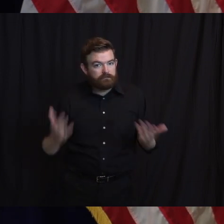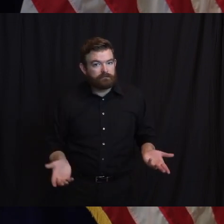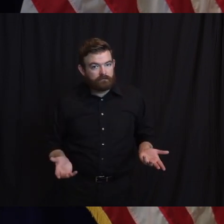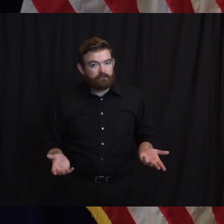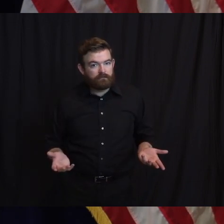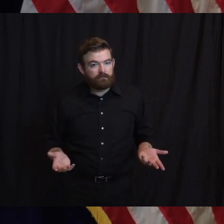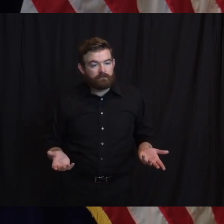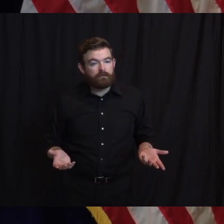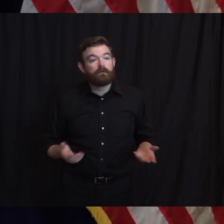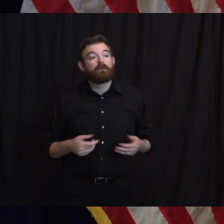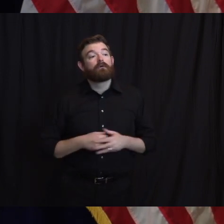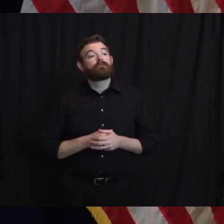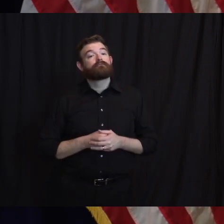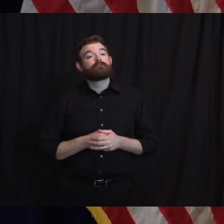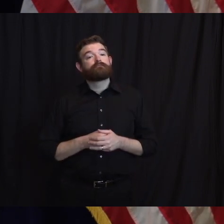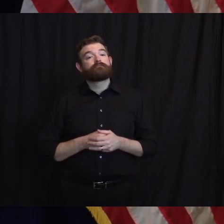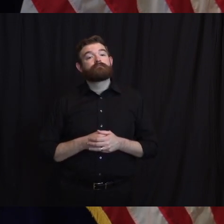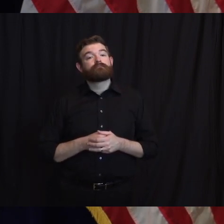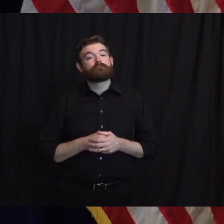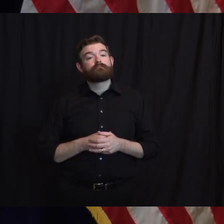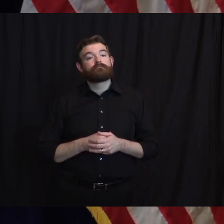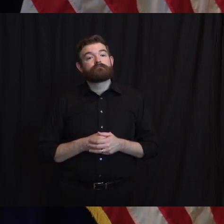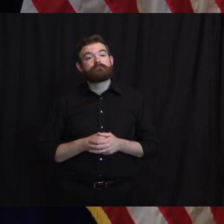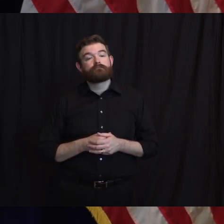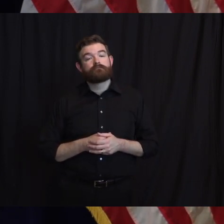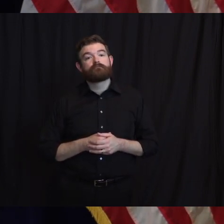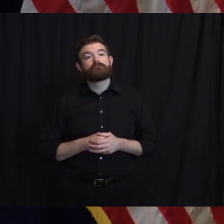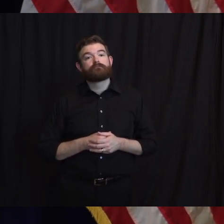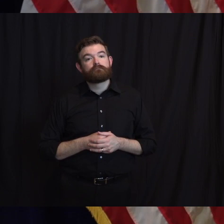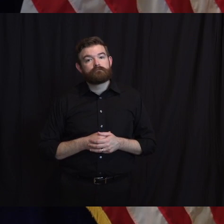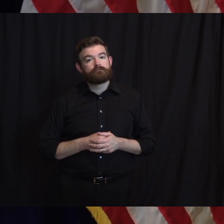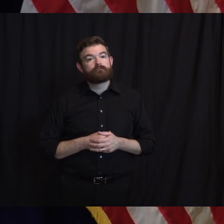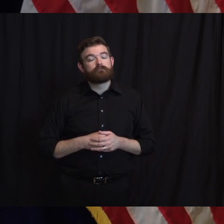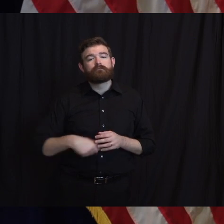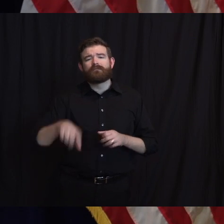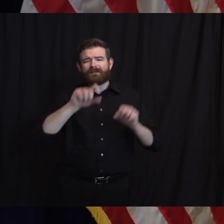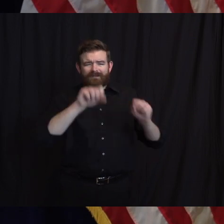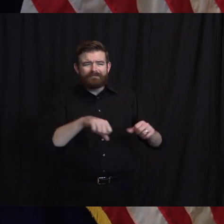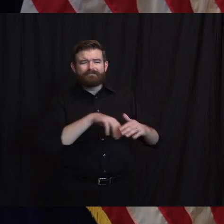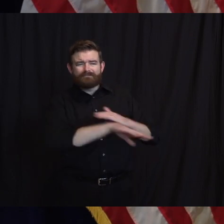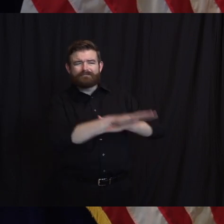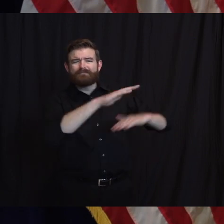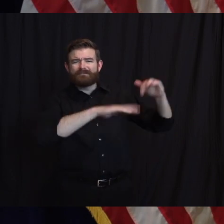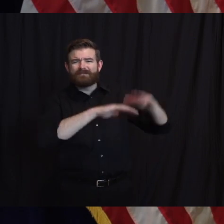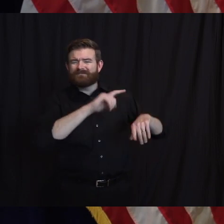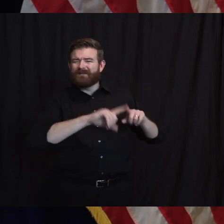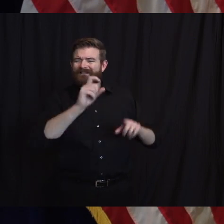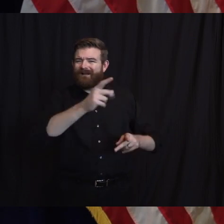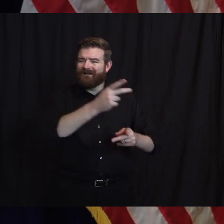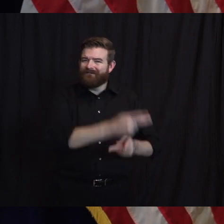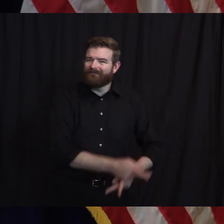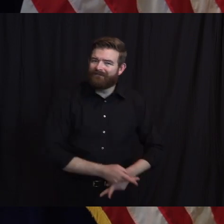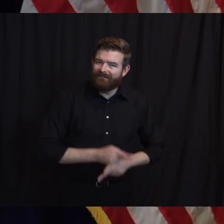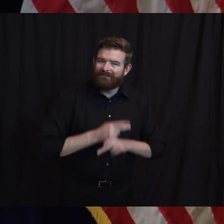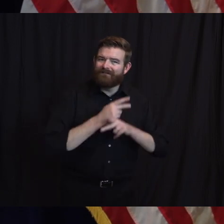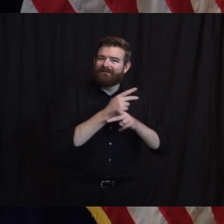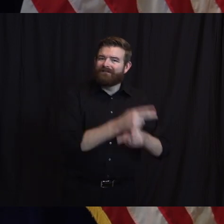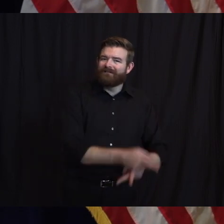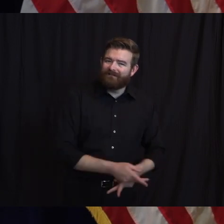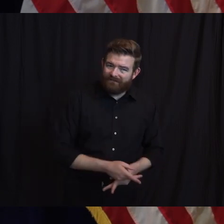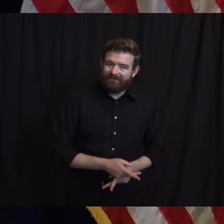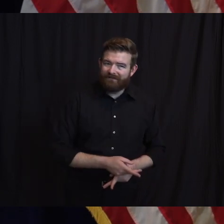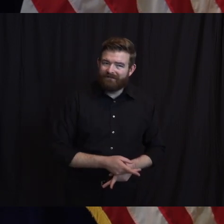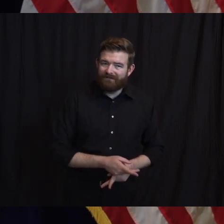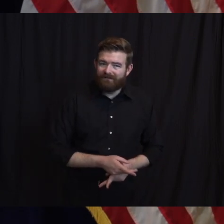right time. And I think we're going to, if you bear with us over the next few days, we'll give some more guidance on that. And again, I repeat what I said to